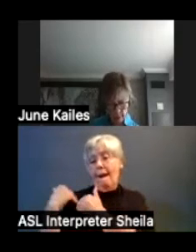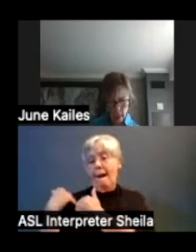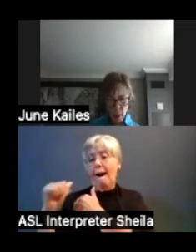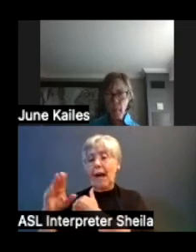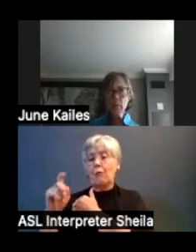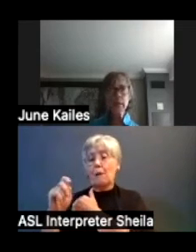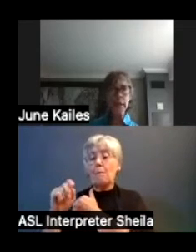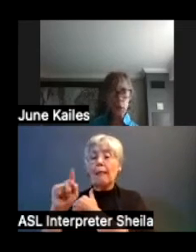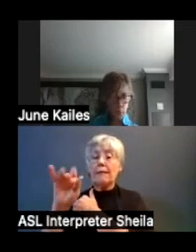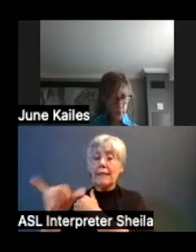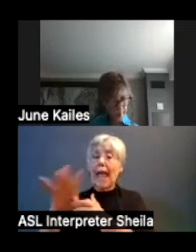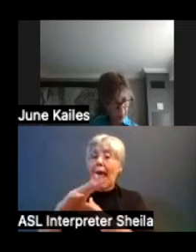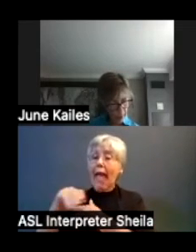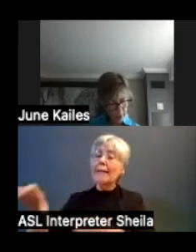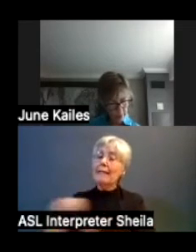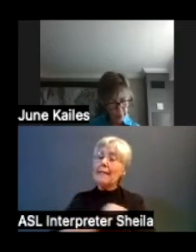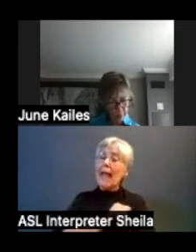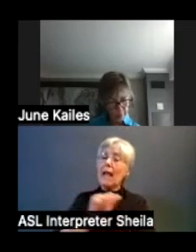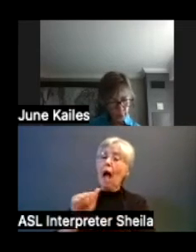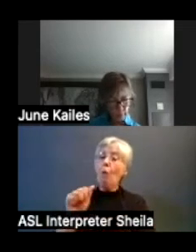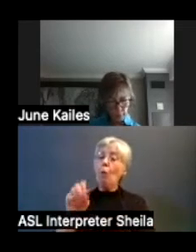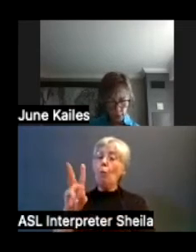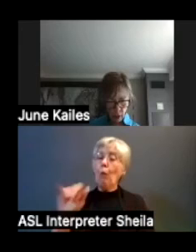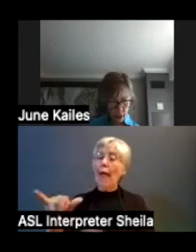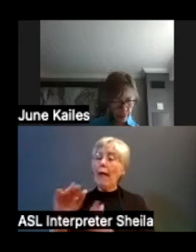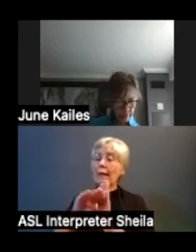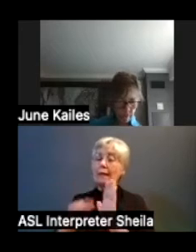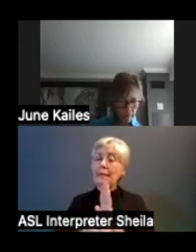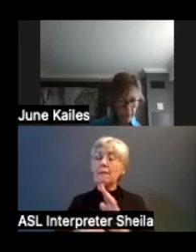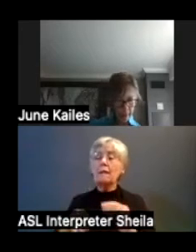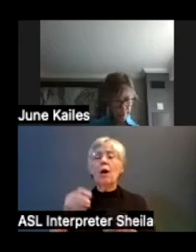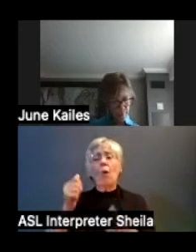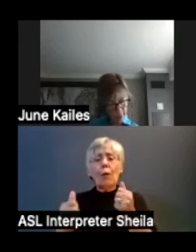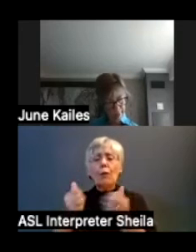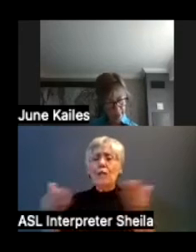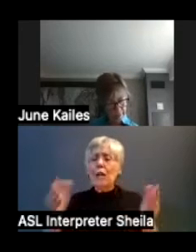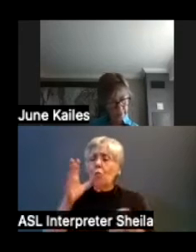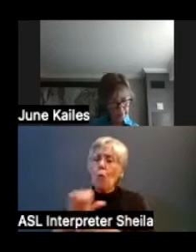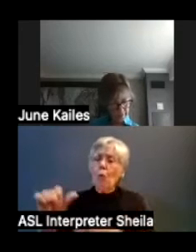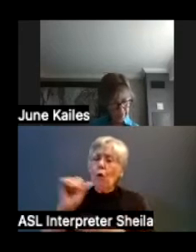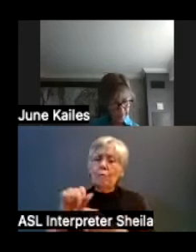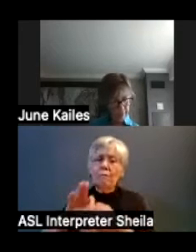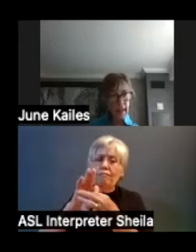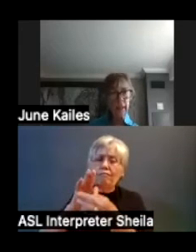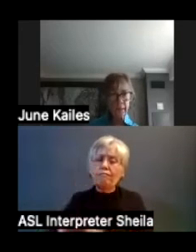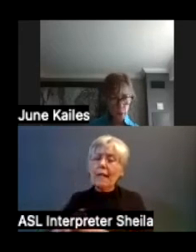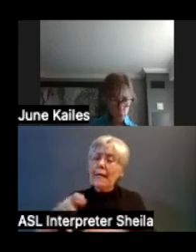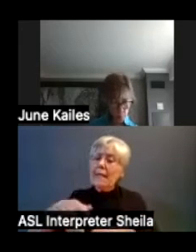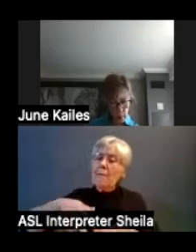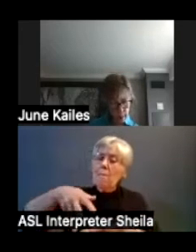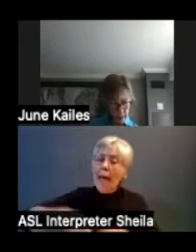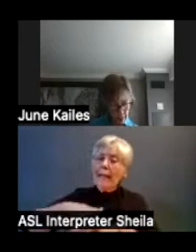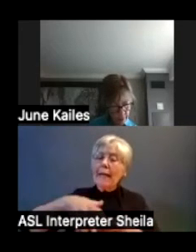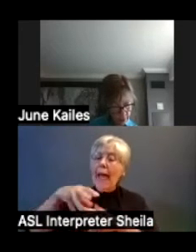list. What will you work at in terms of embedding and sustaining?